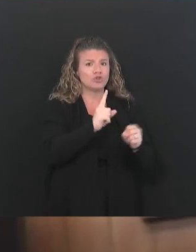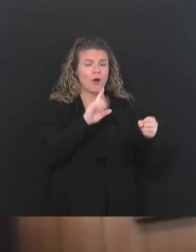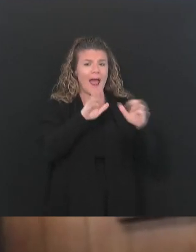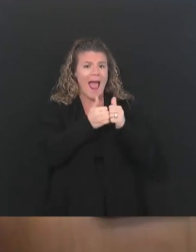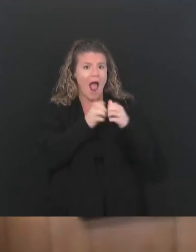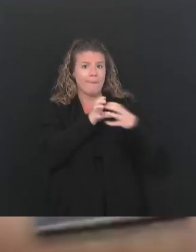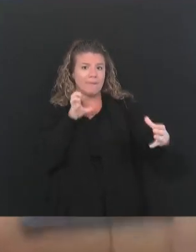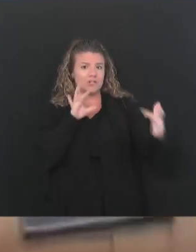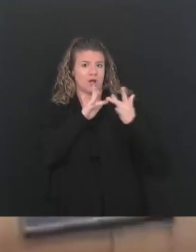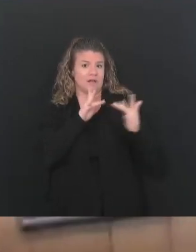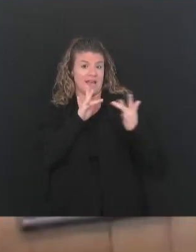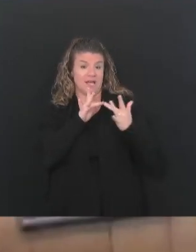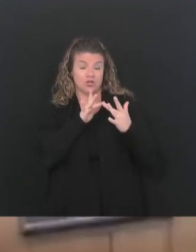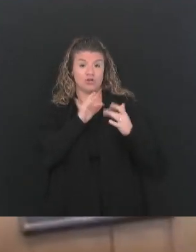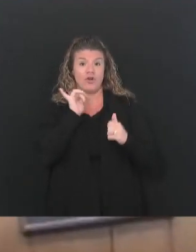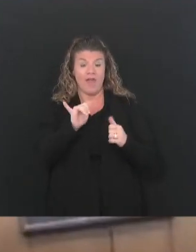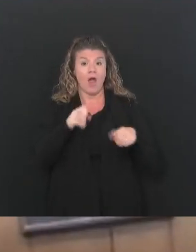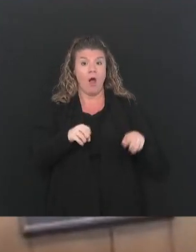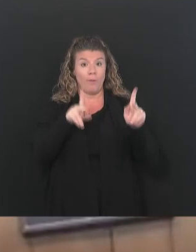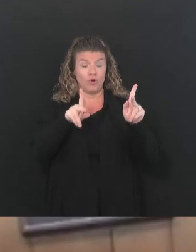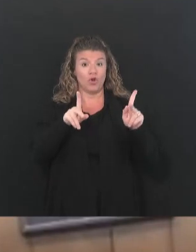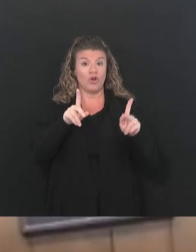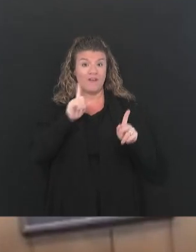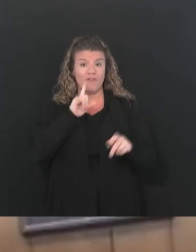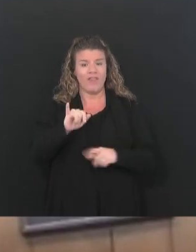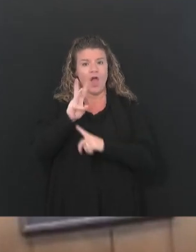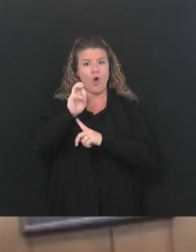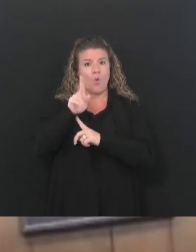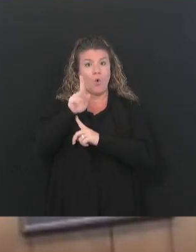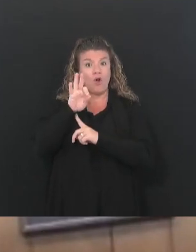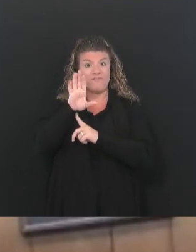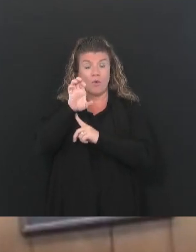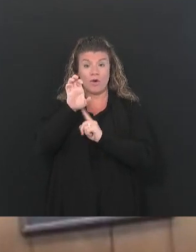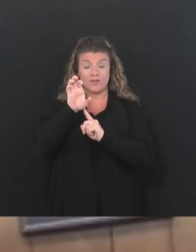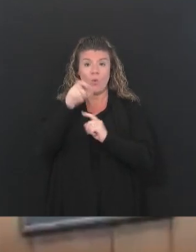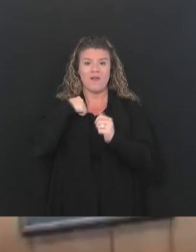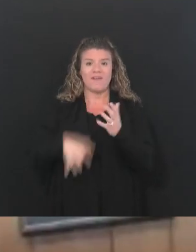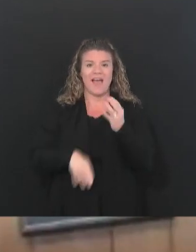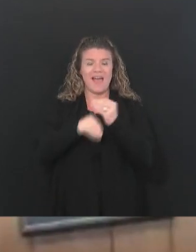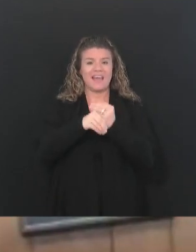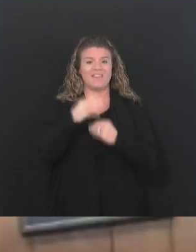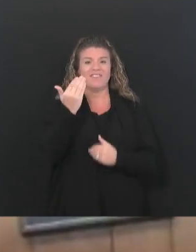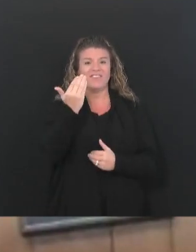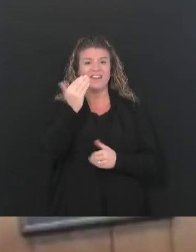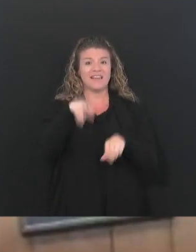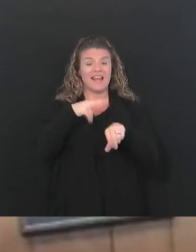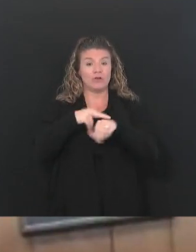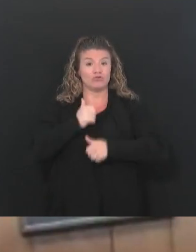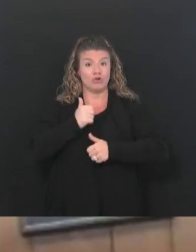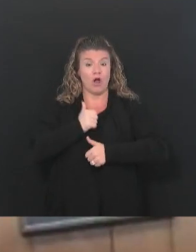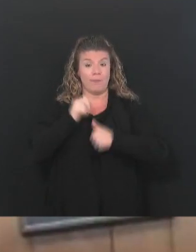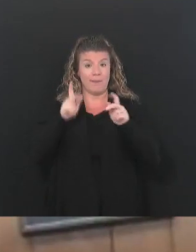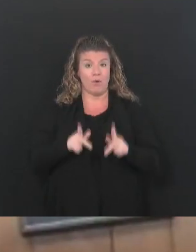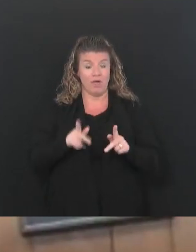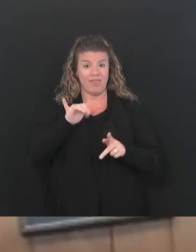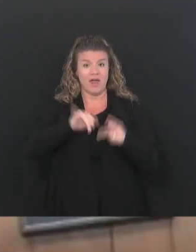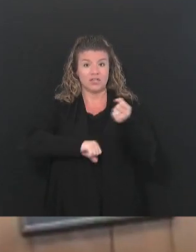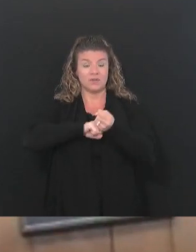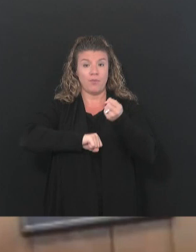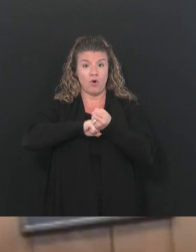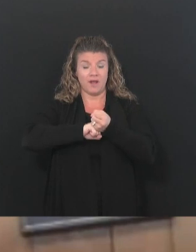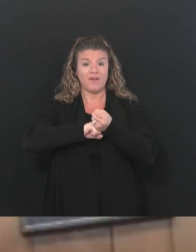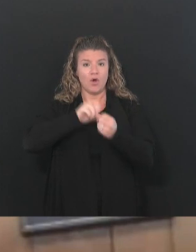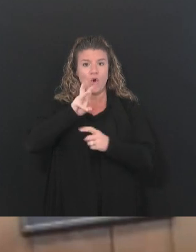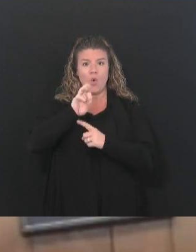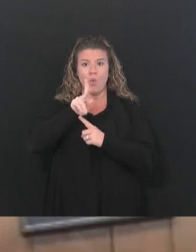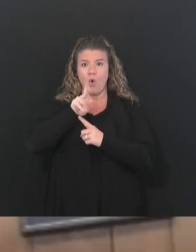there for workforce, as was pointed out by the governor, 15 National Guard personnel are supporting the efforts at